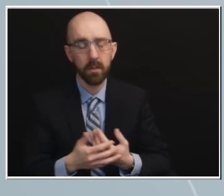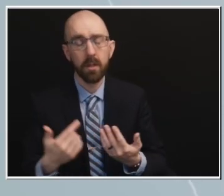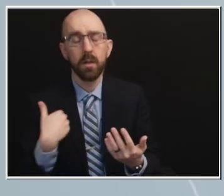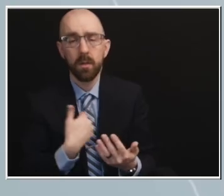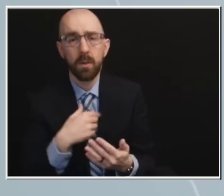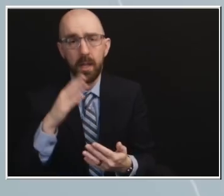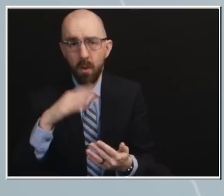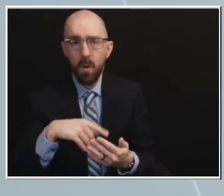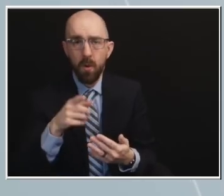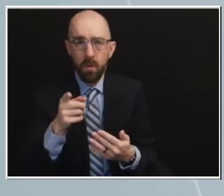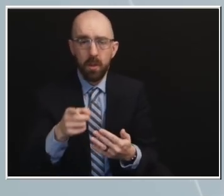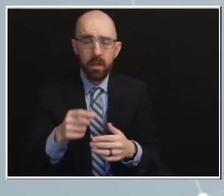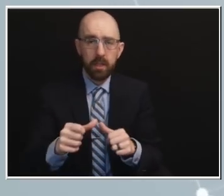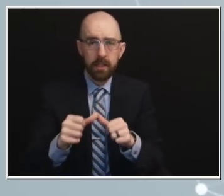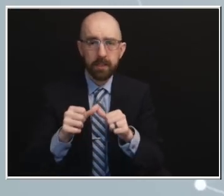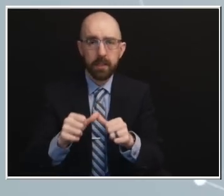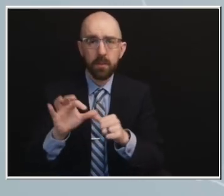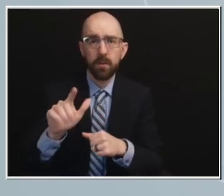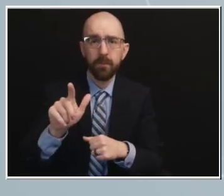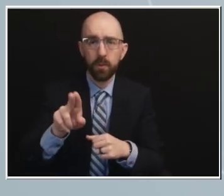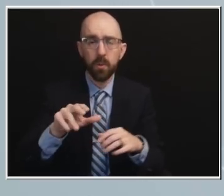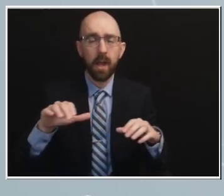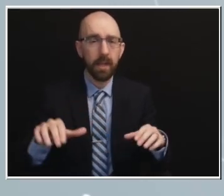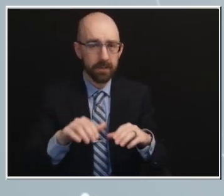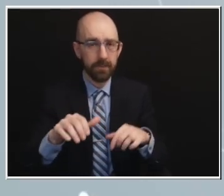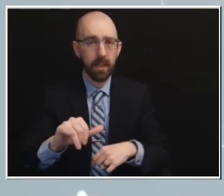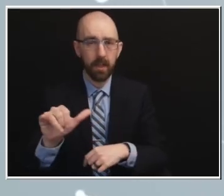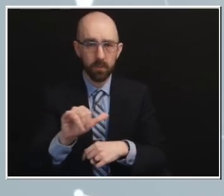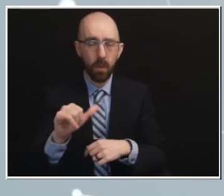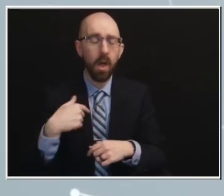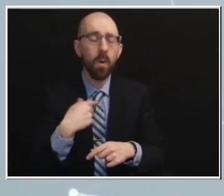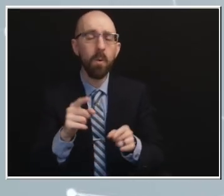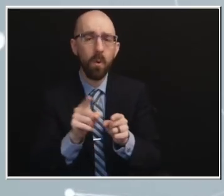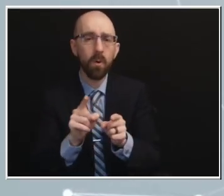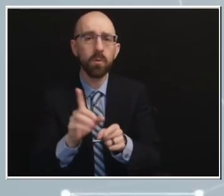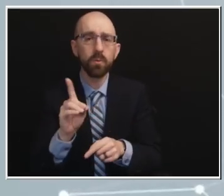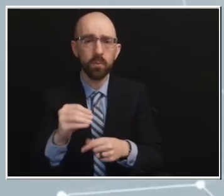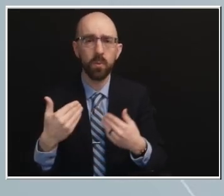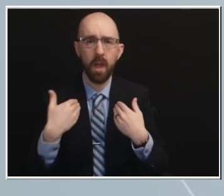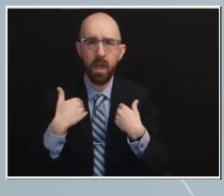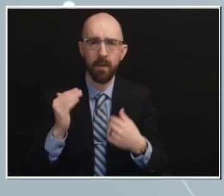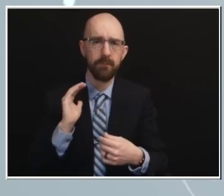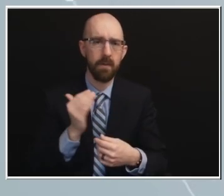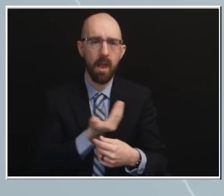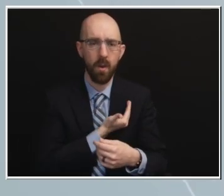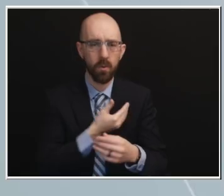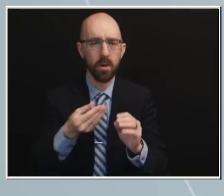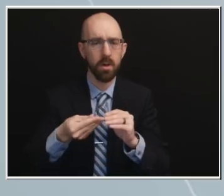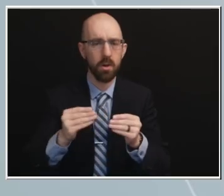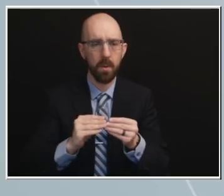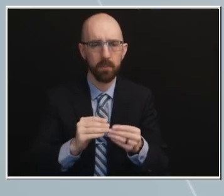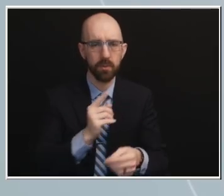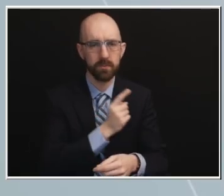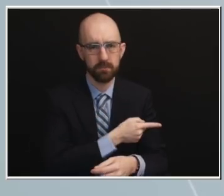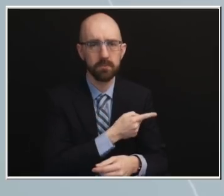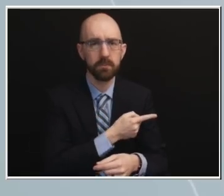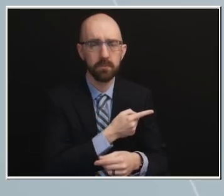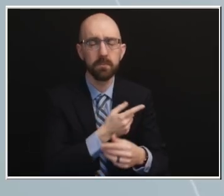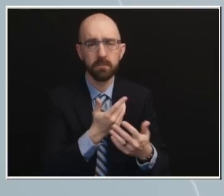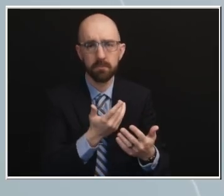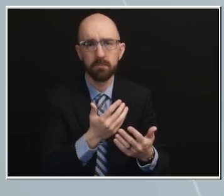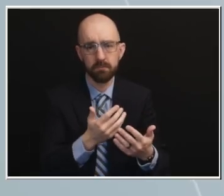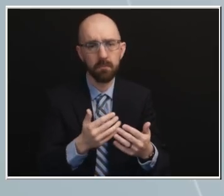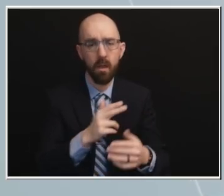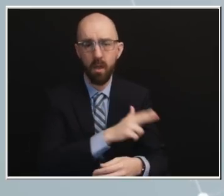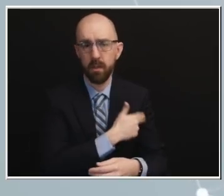is continued influenza activity as well. And we also do have our numbers at the